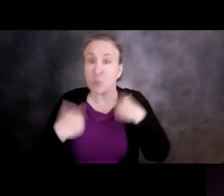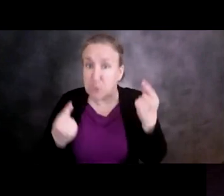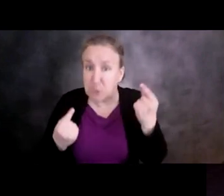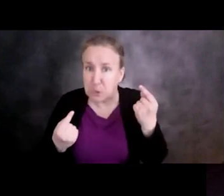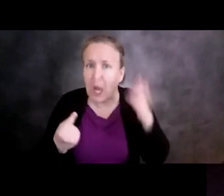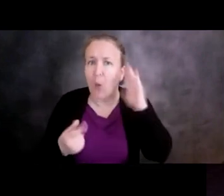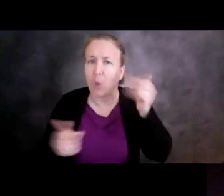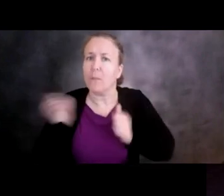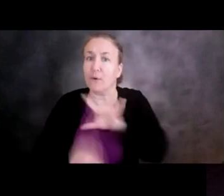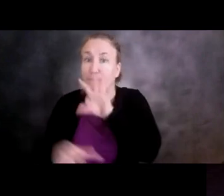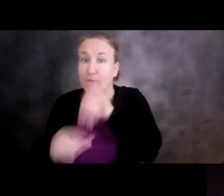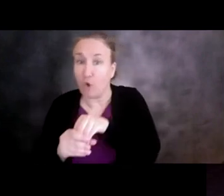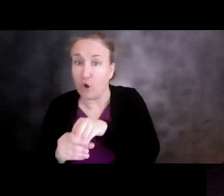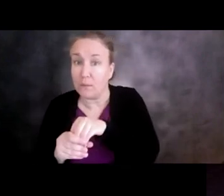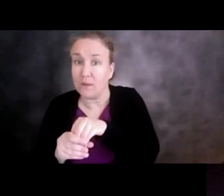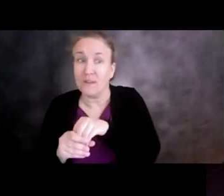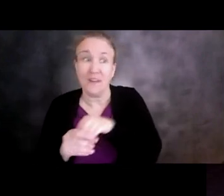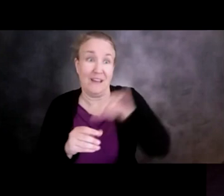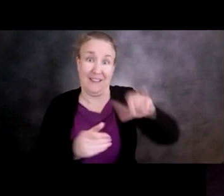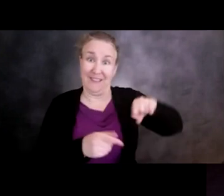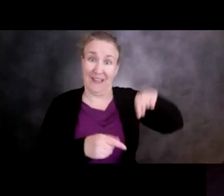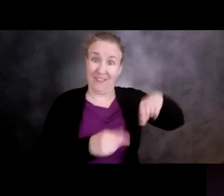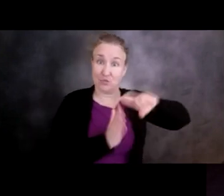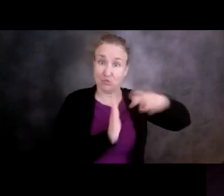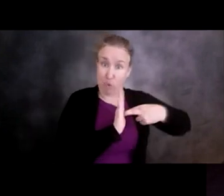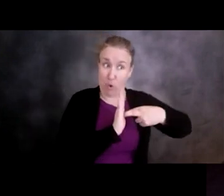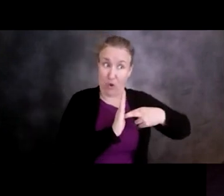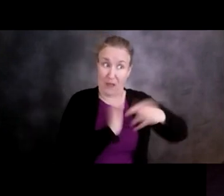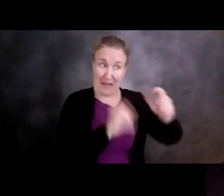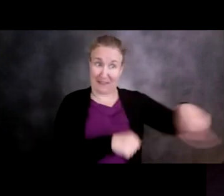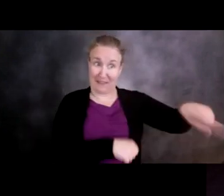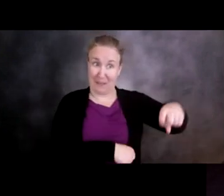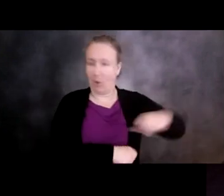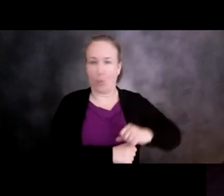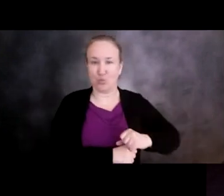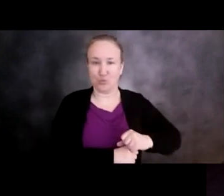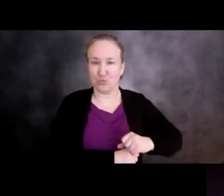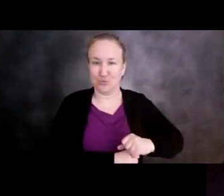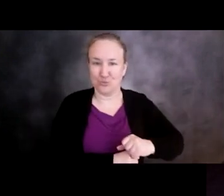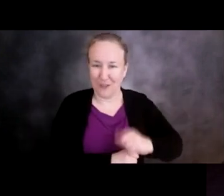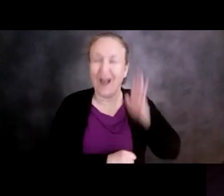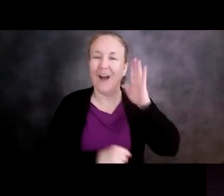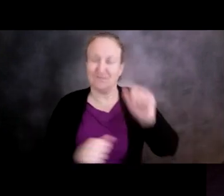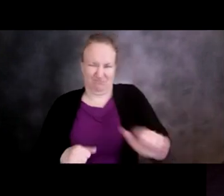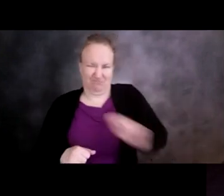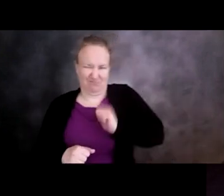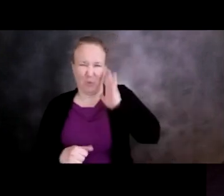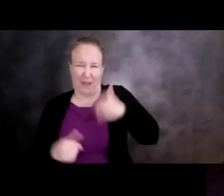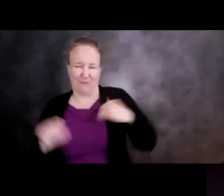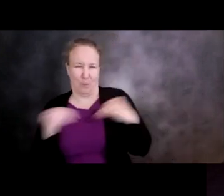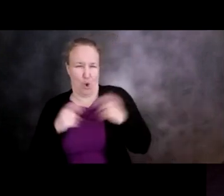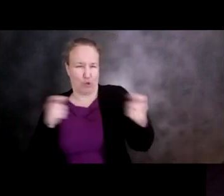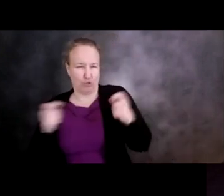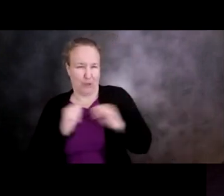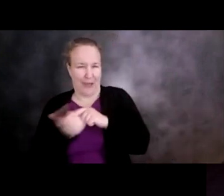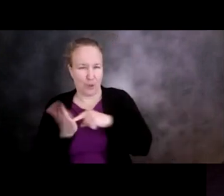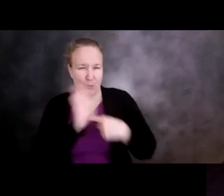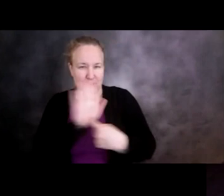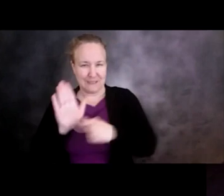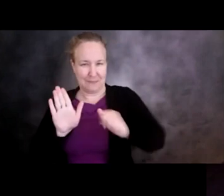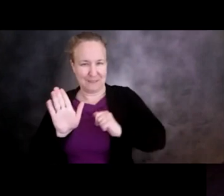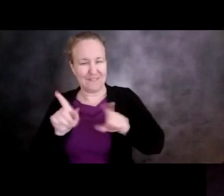in, not in this capacity, not like they do. You know, I'll have more control over how I can present myself as a